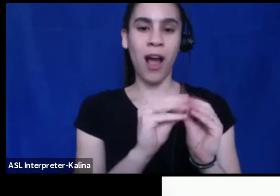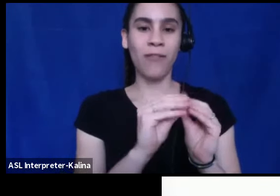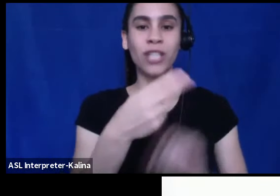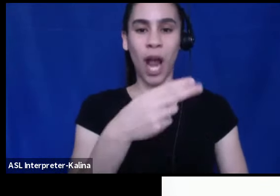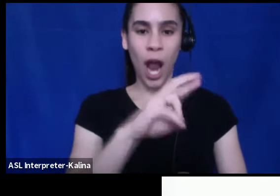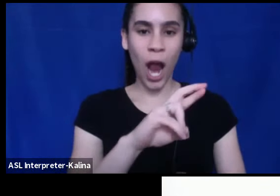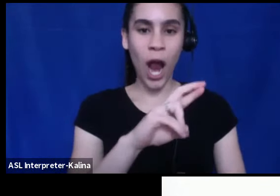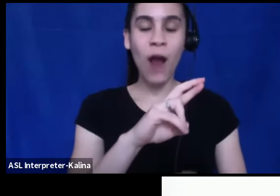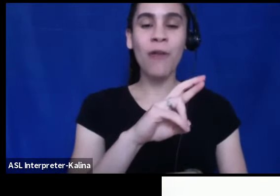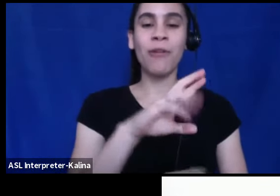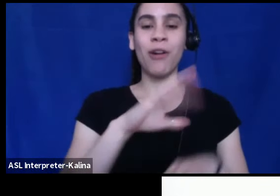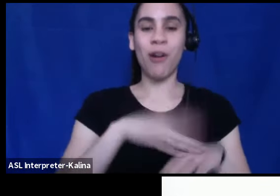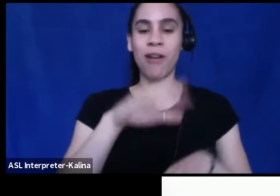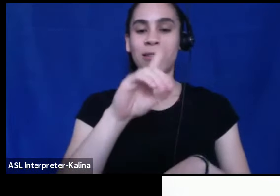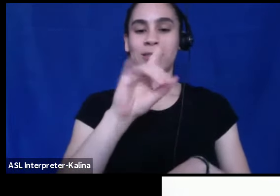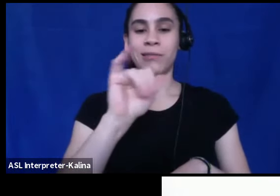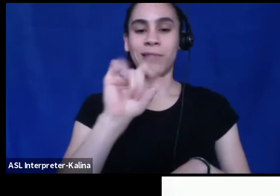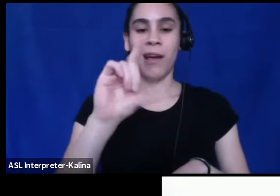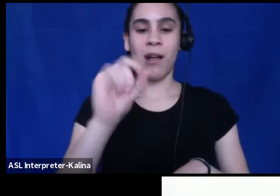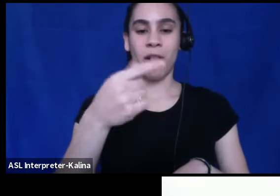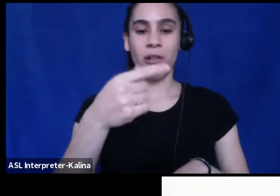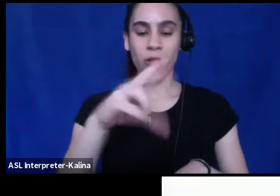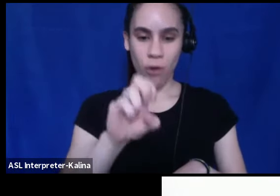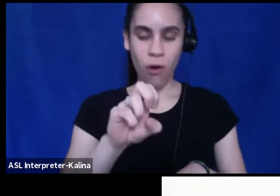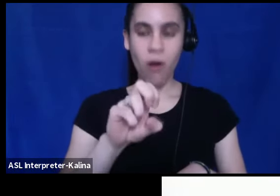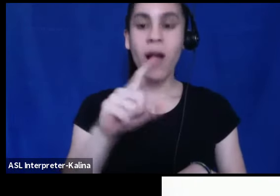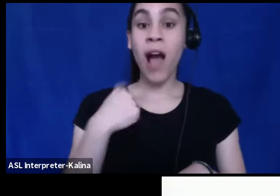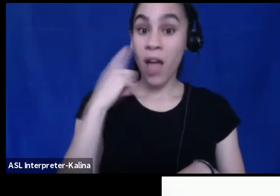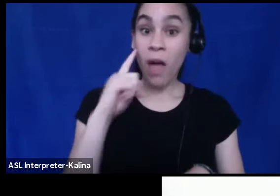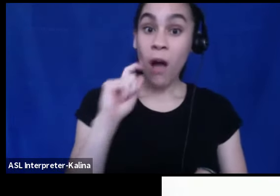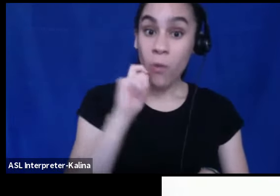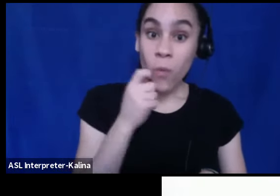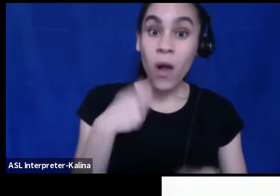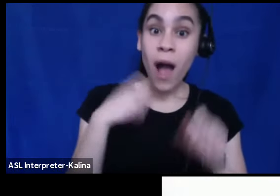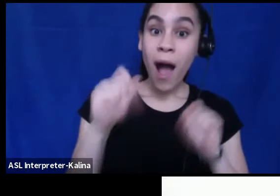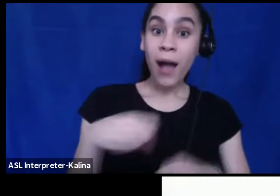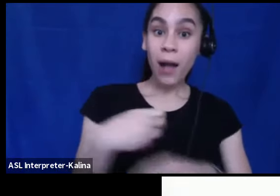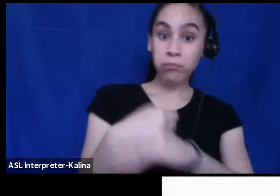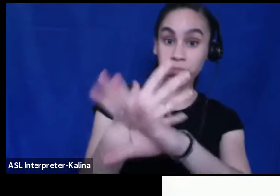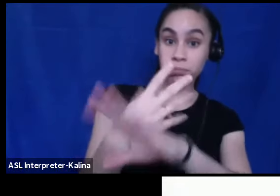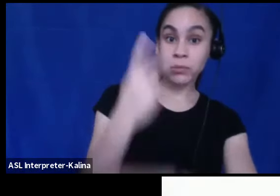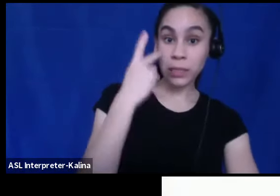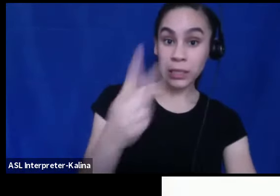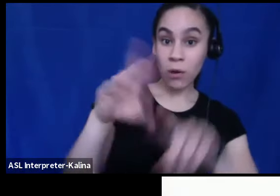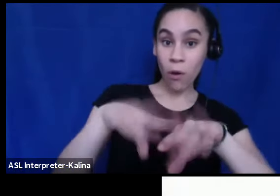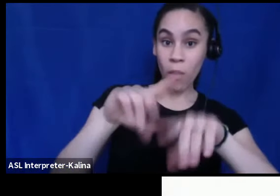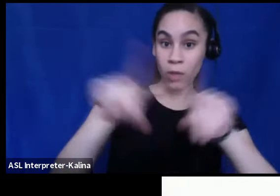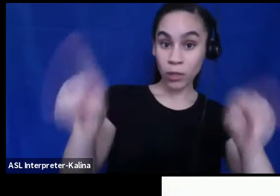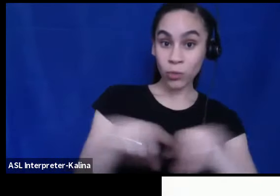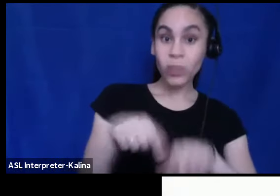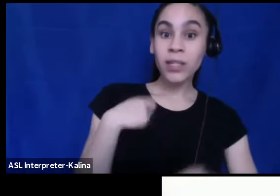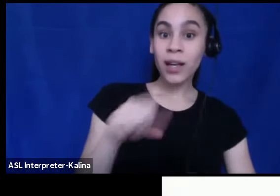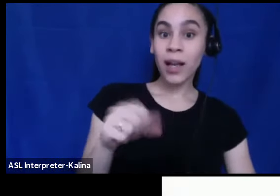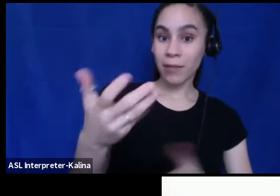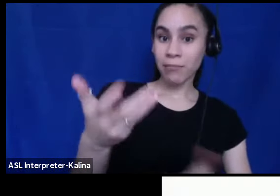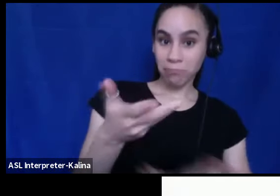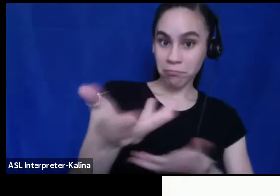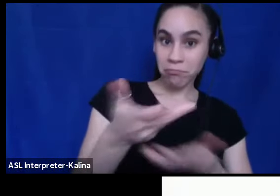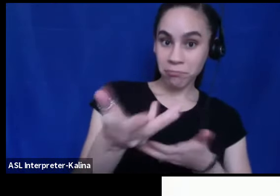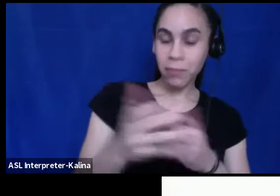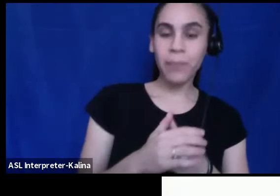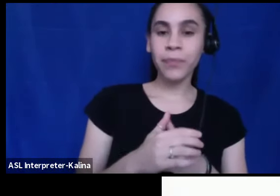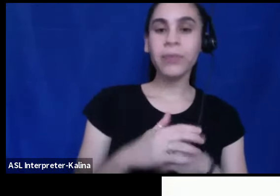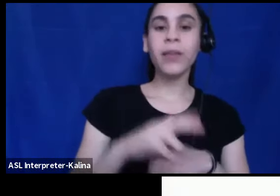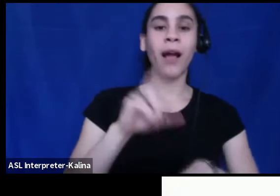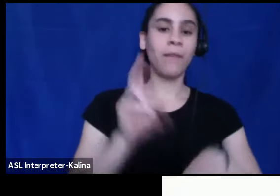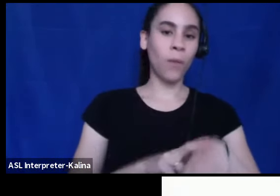the reason I joined the company is because I thought it would be really cool to be able to see people when you're talking to them on the screen. Of course, the audio comes in